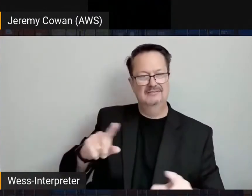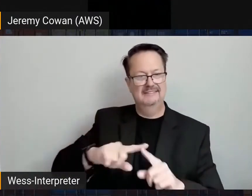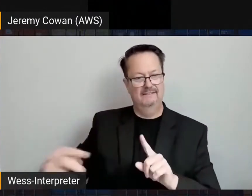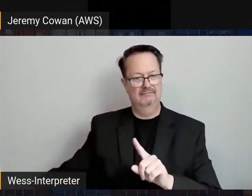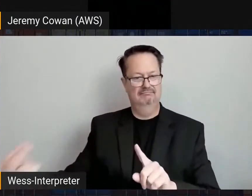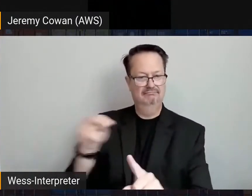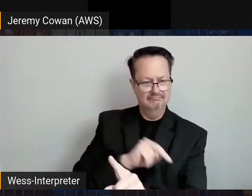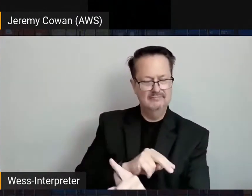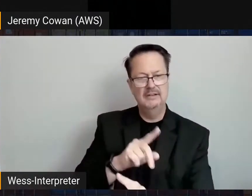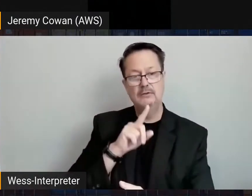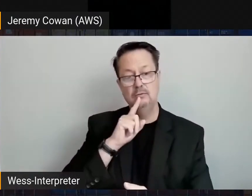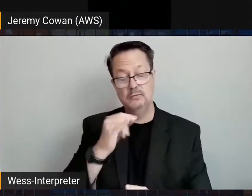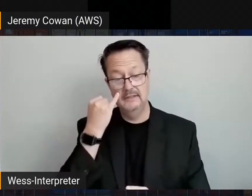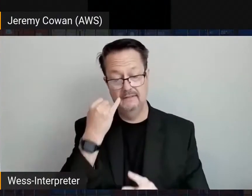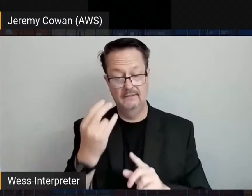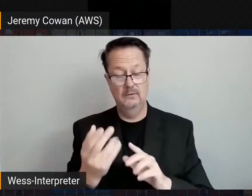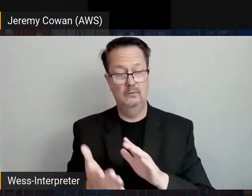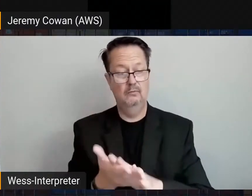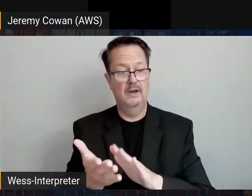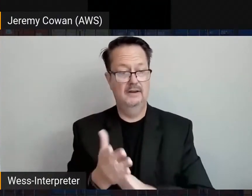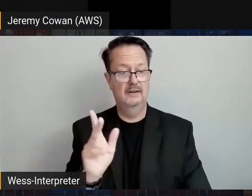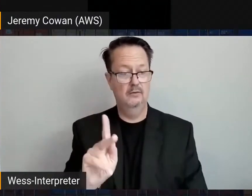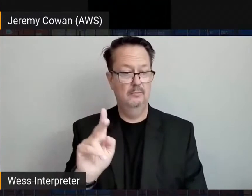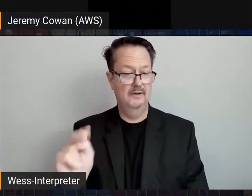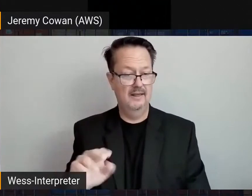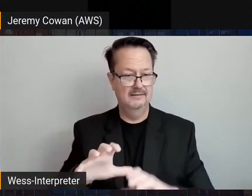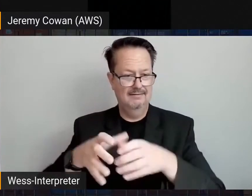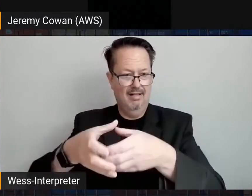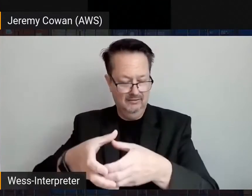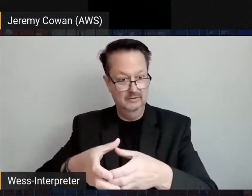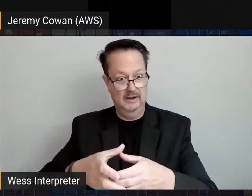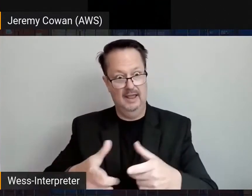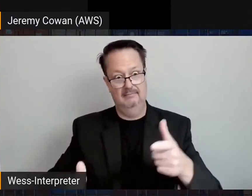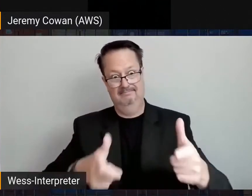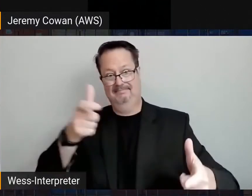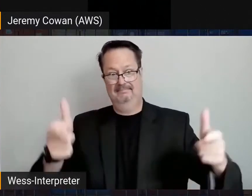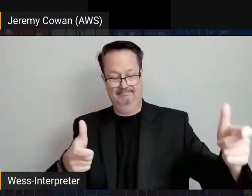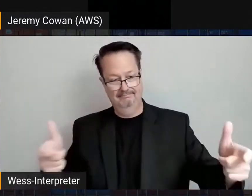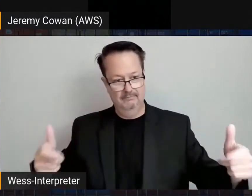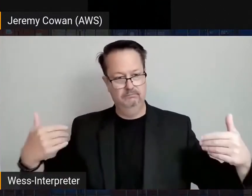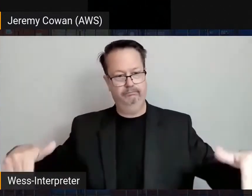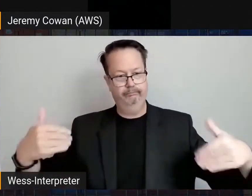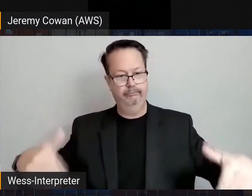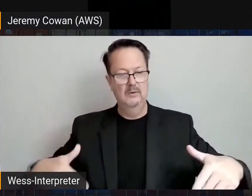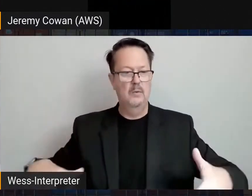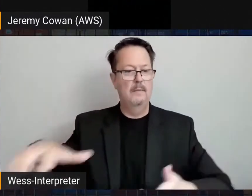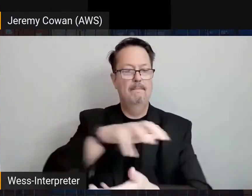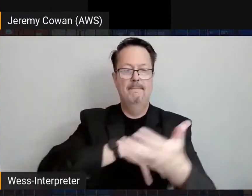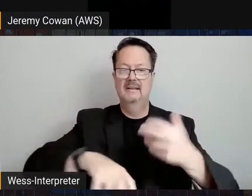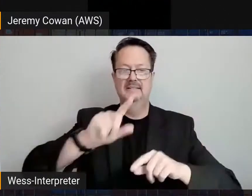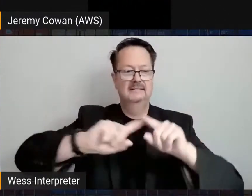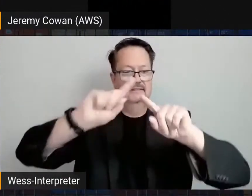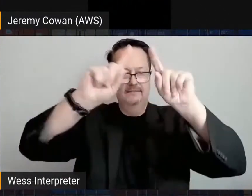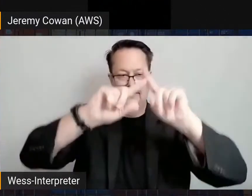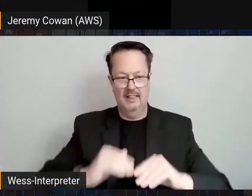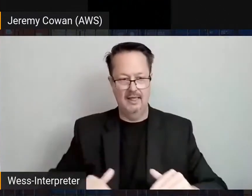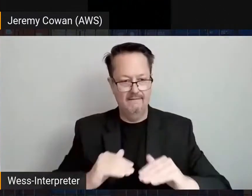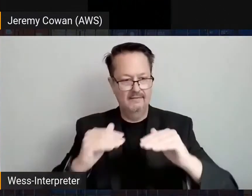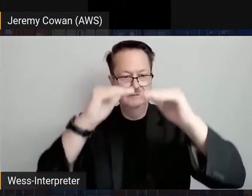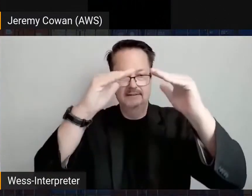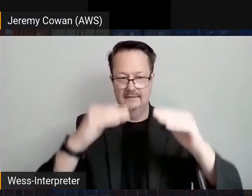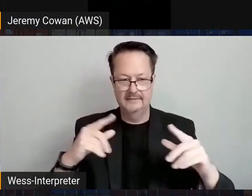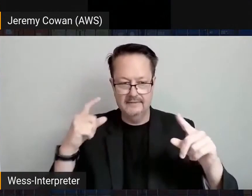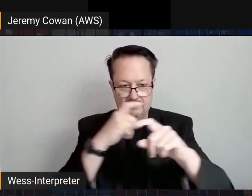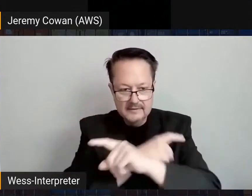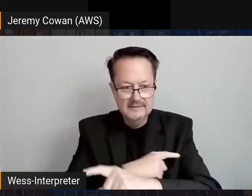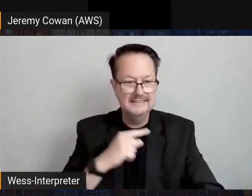to say that anybody running a Kubernetes cluster at significant scale is mixing workloads of different levels of severity, or those